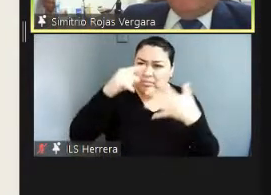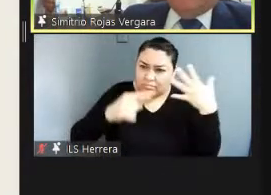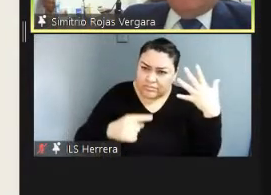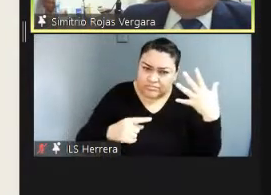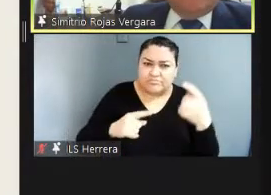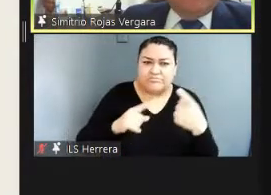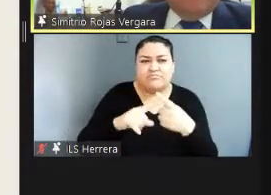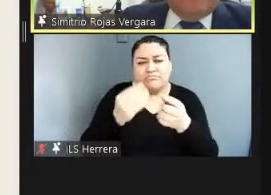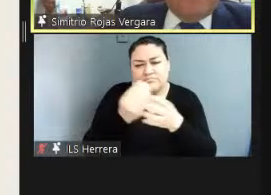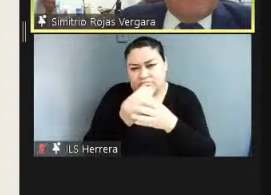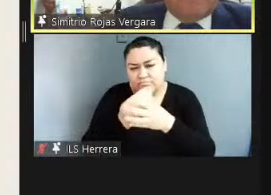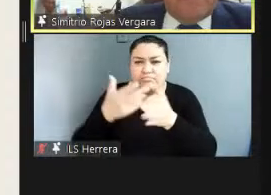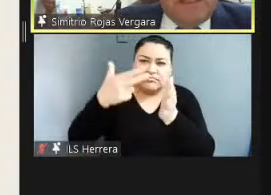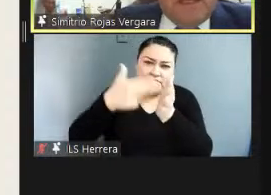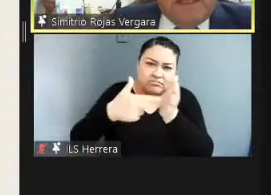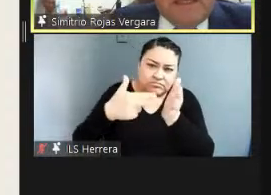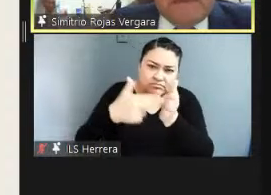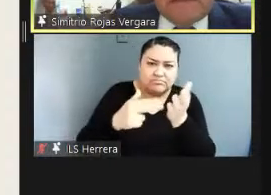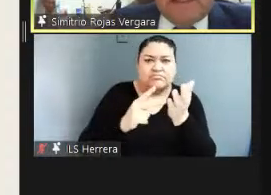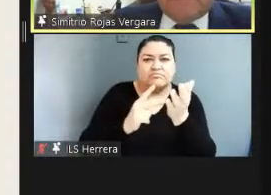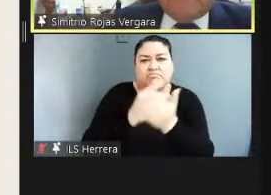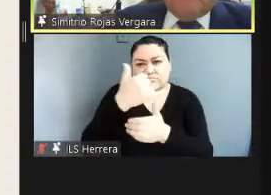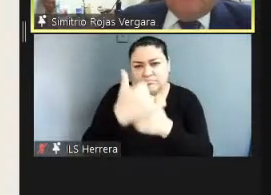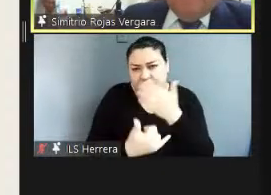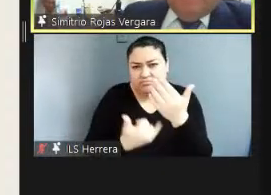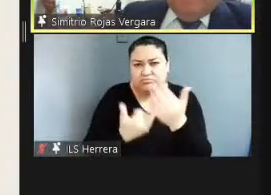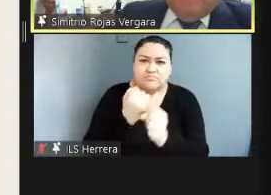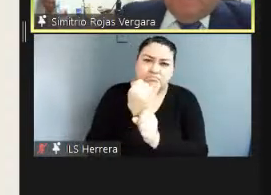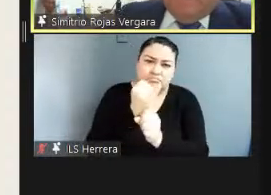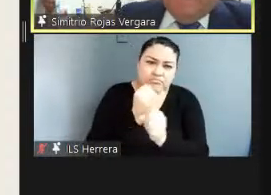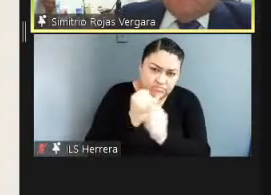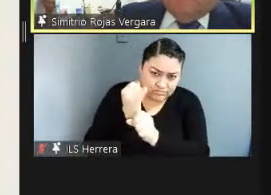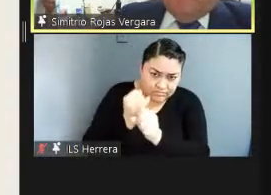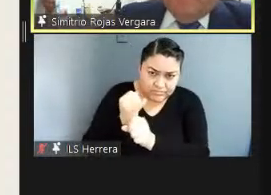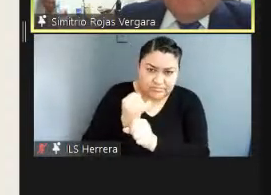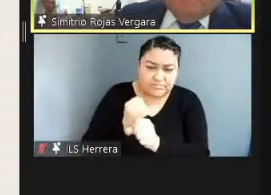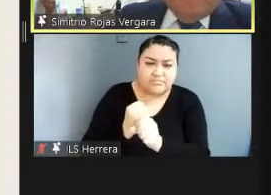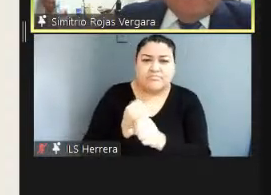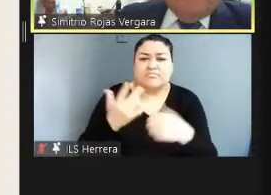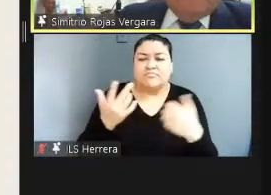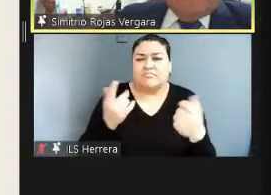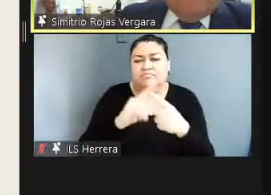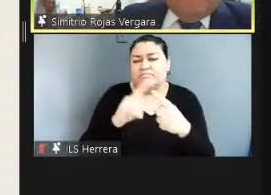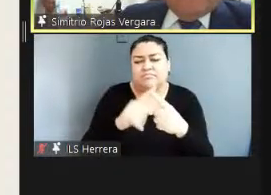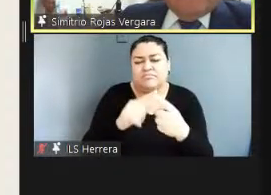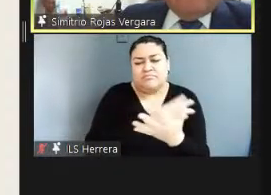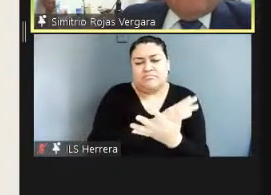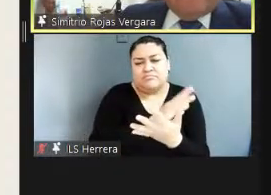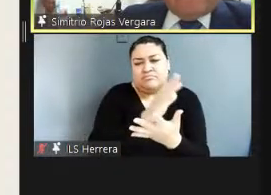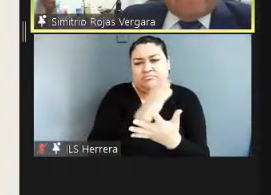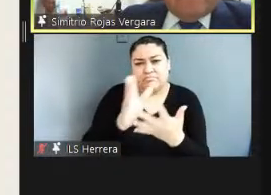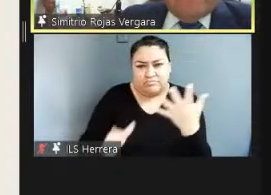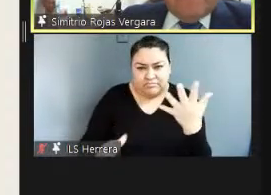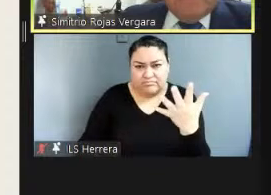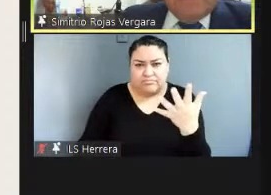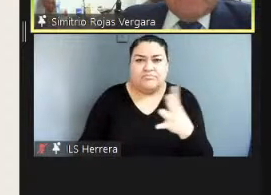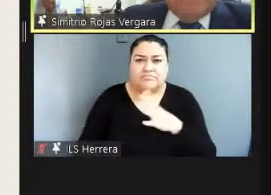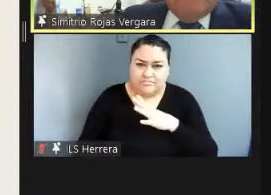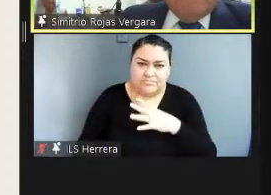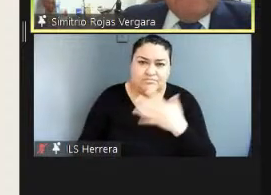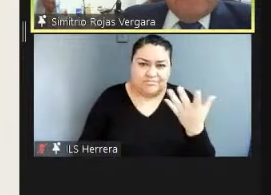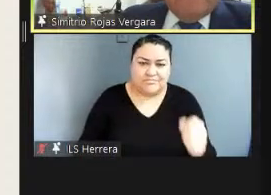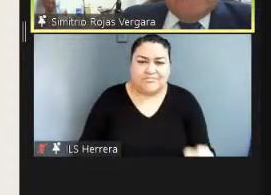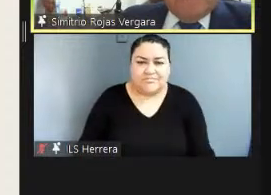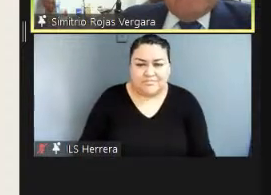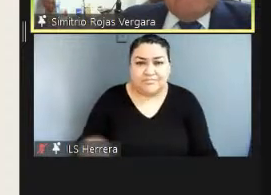achieve. There is a wide variety of options like classes, workshops, project development, research, amongst others,